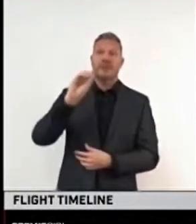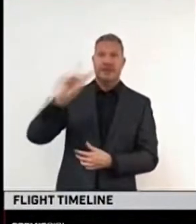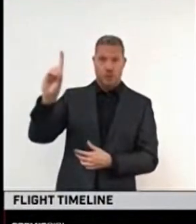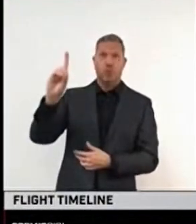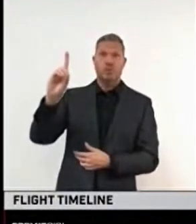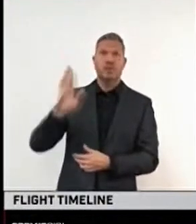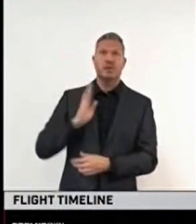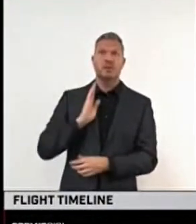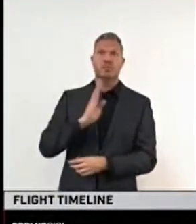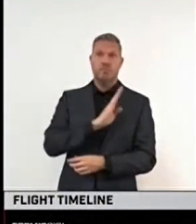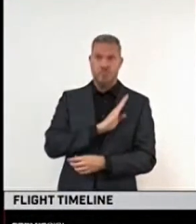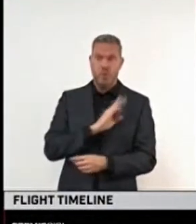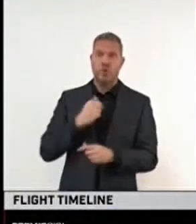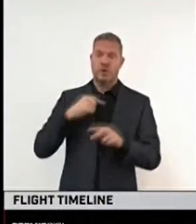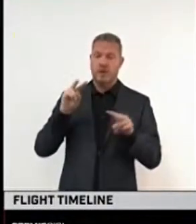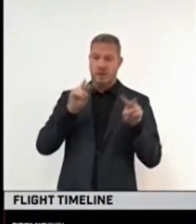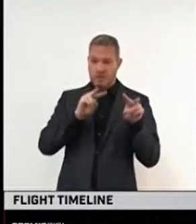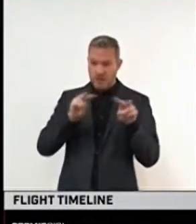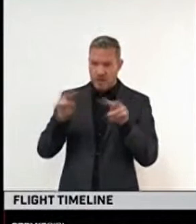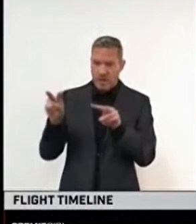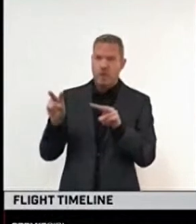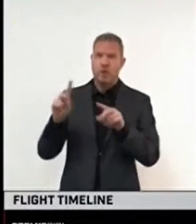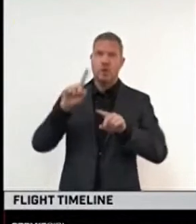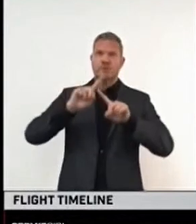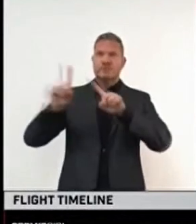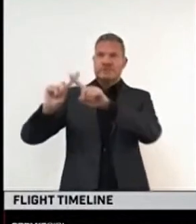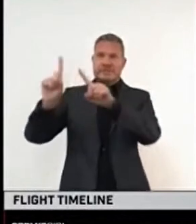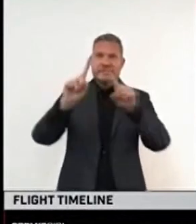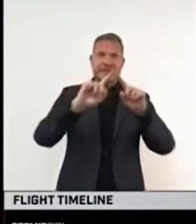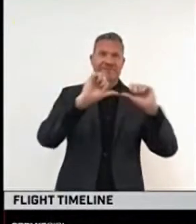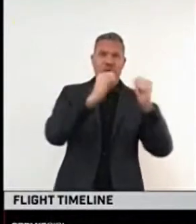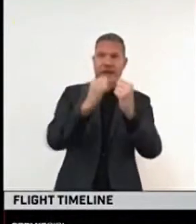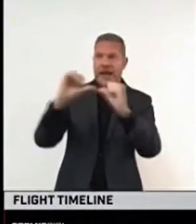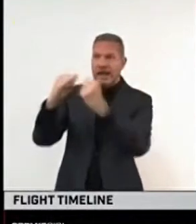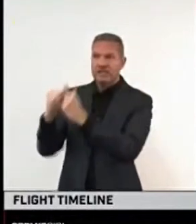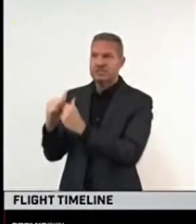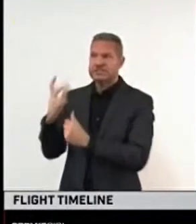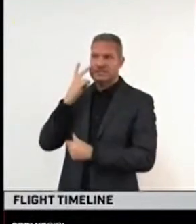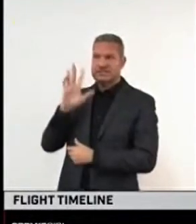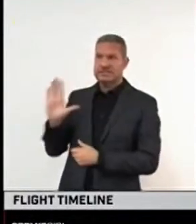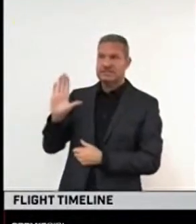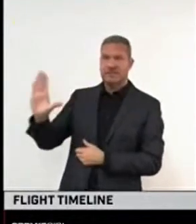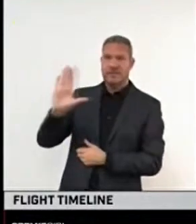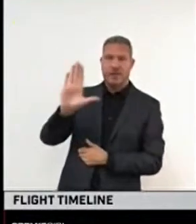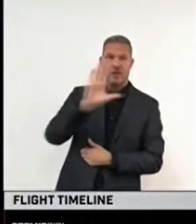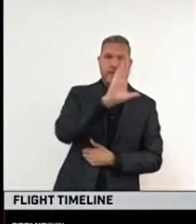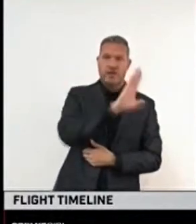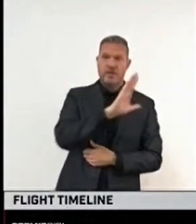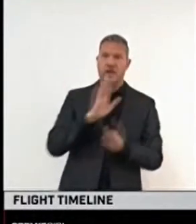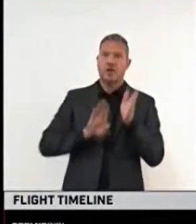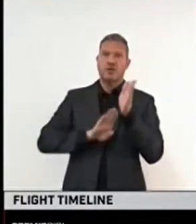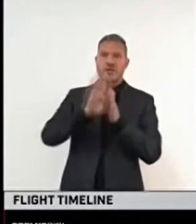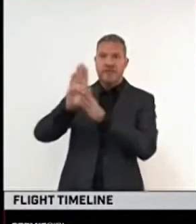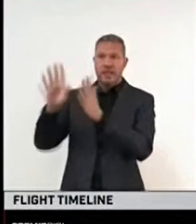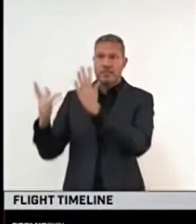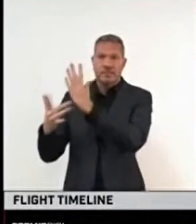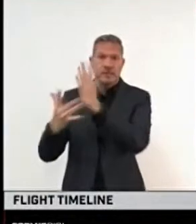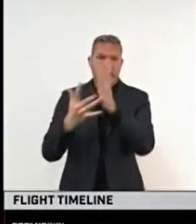DoD-wide activity where all the different agencies and services bring their upcoming technologies and the